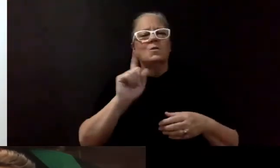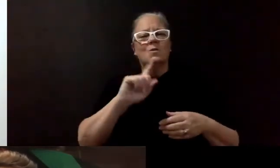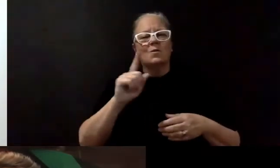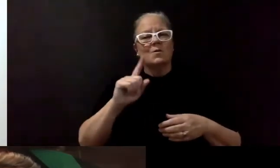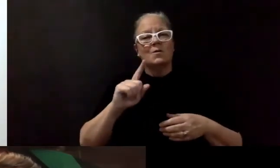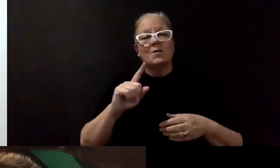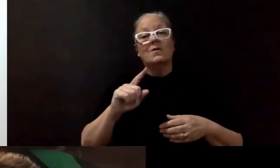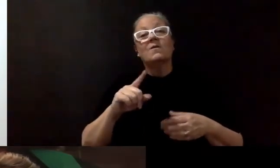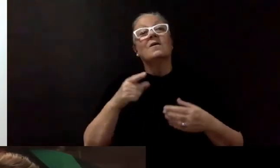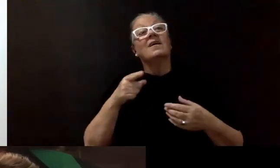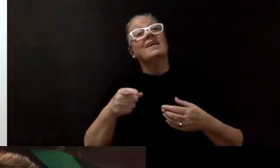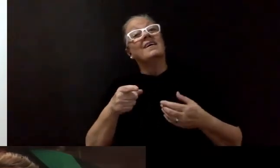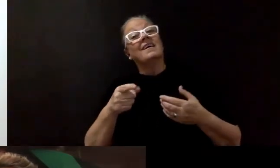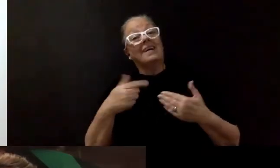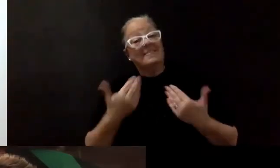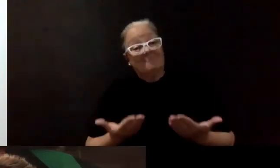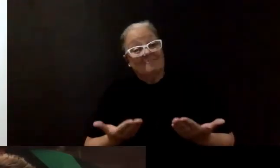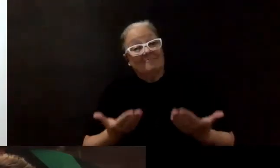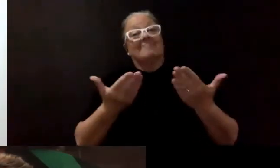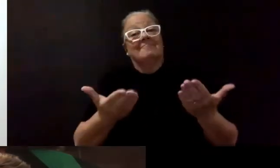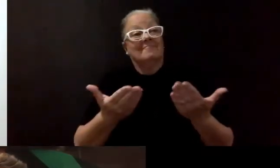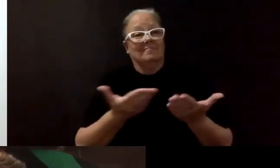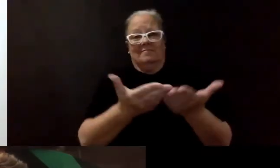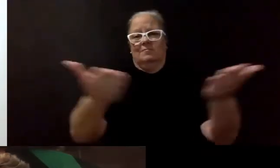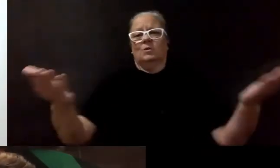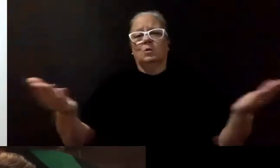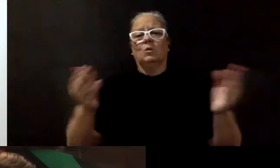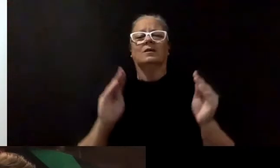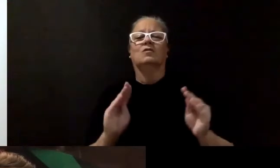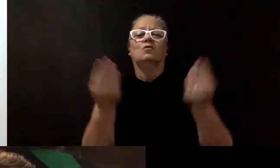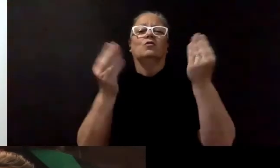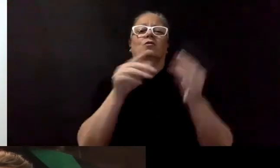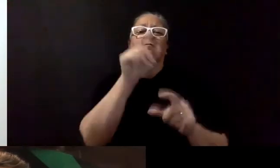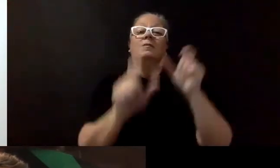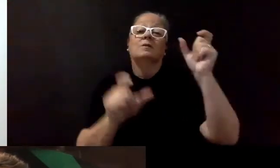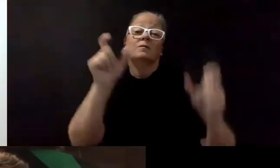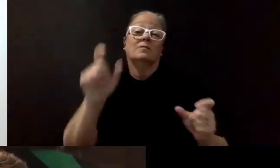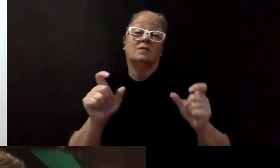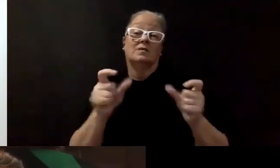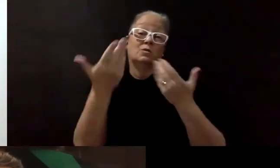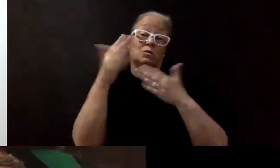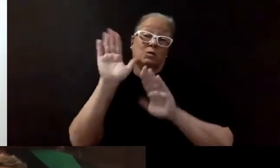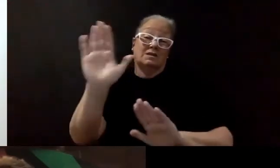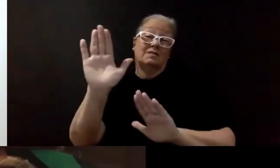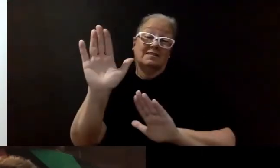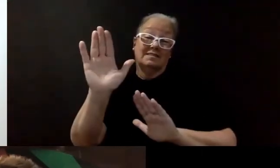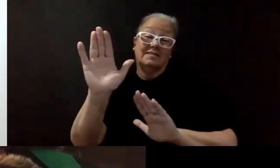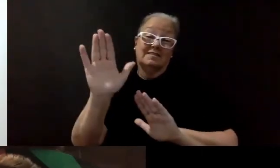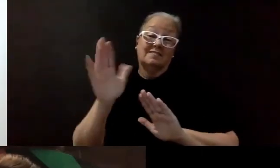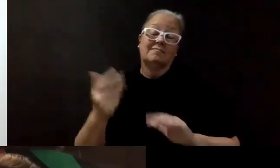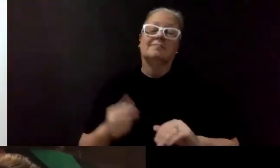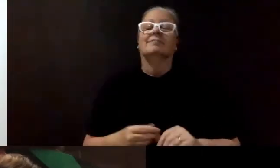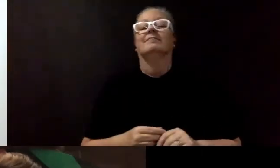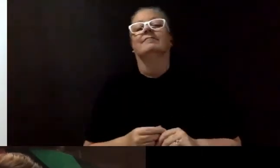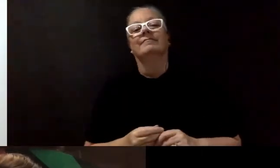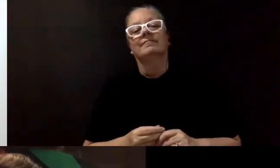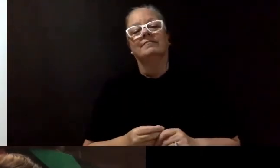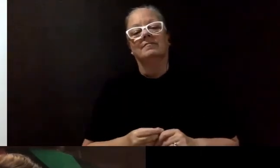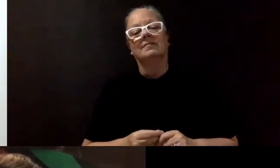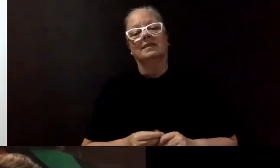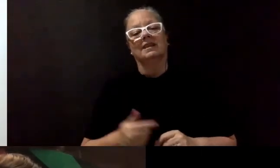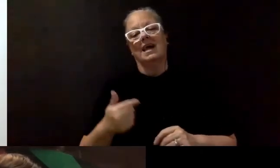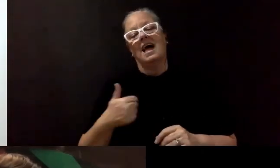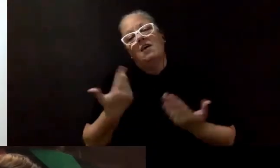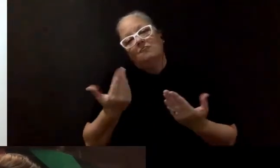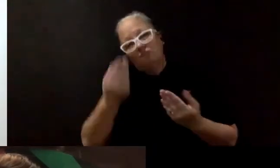Zealand, and saying that it is any different is probably misleading. So I just want to put that out there,